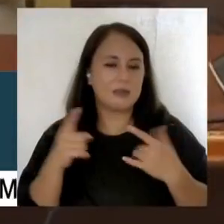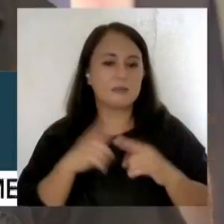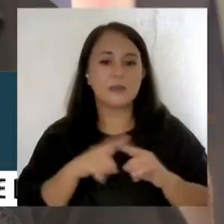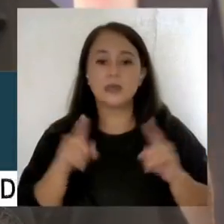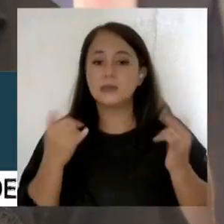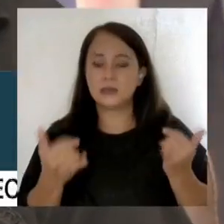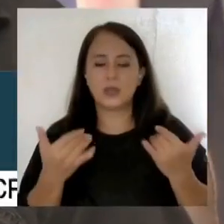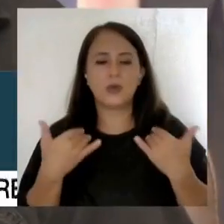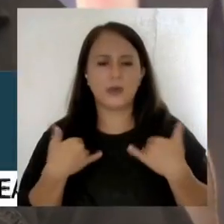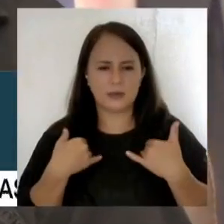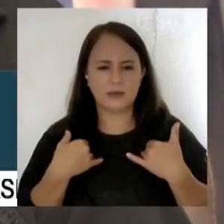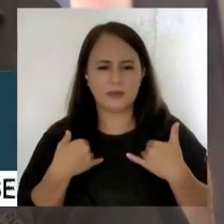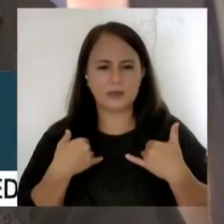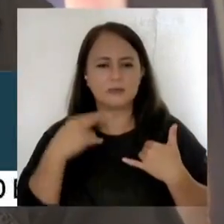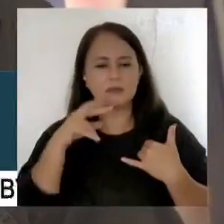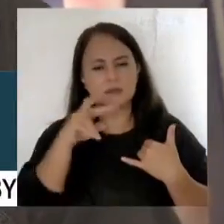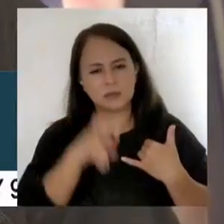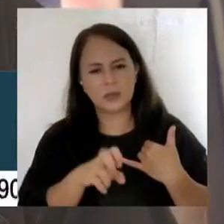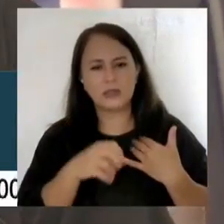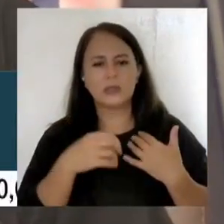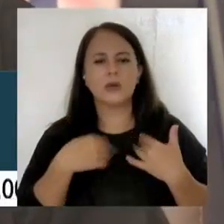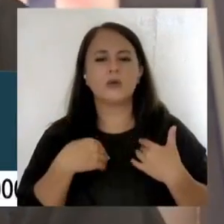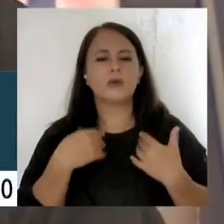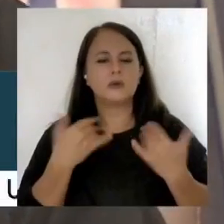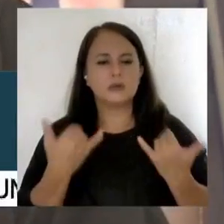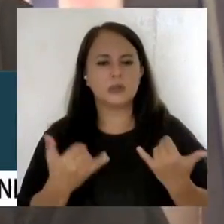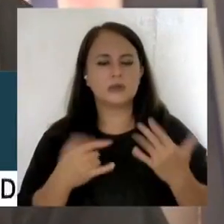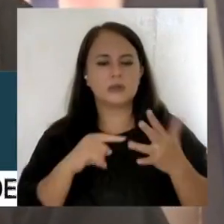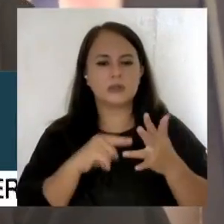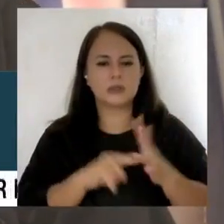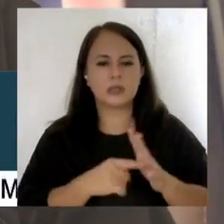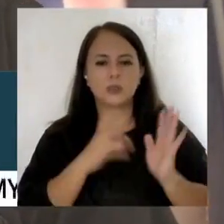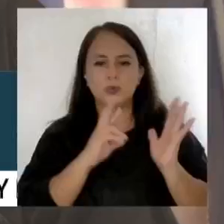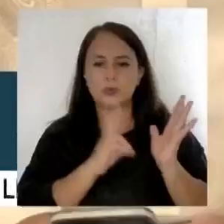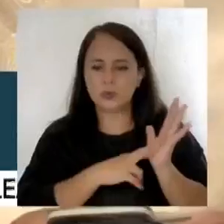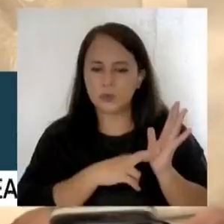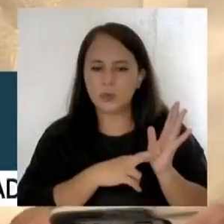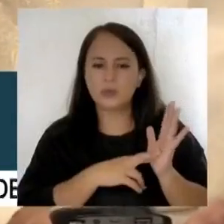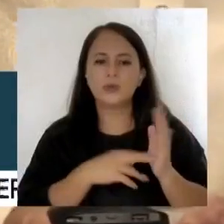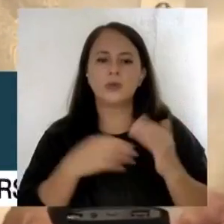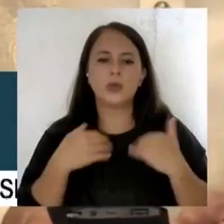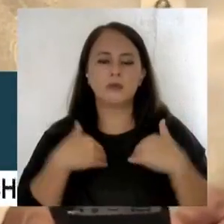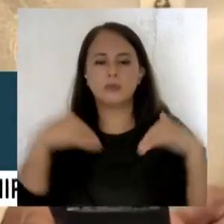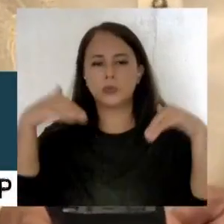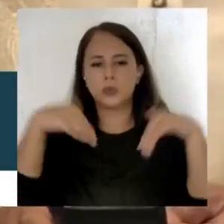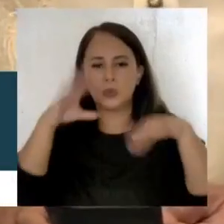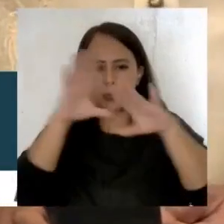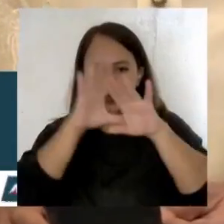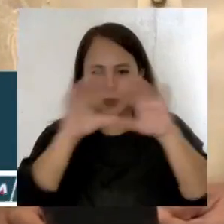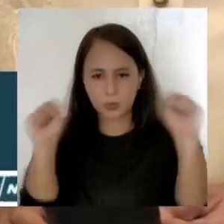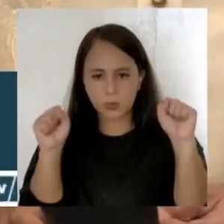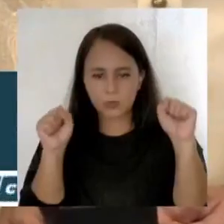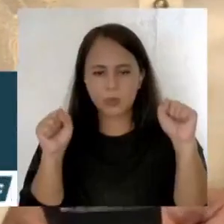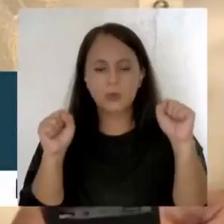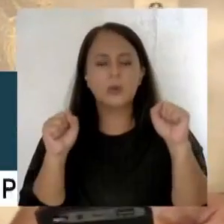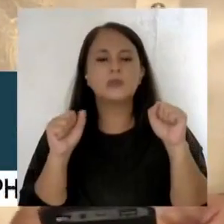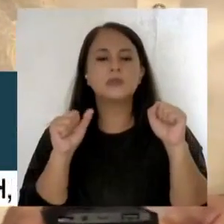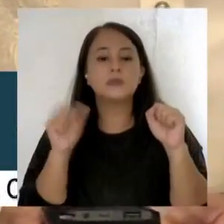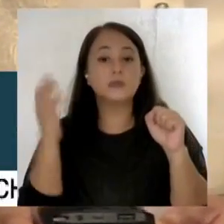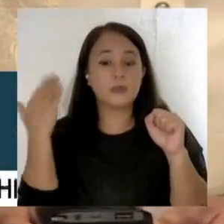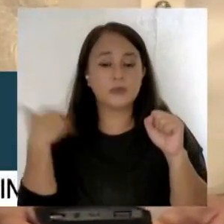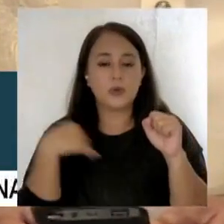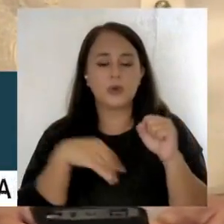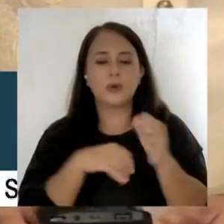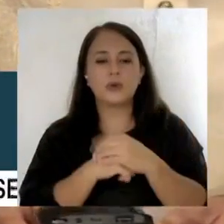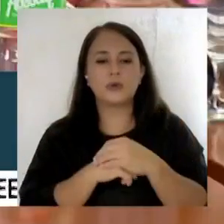talaga, nakikita na namin that they're now beginning to report that we had a meeting with the president. Before po, kahit mga good